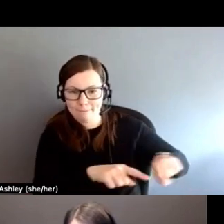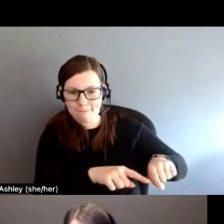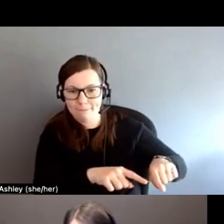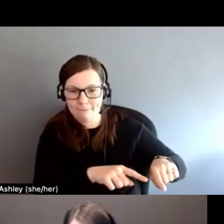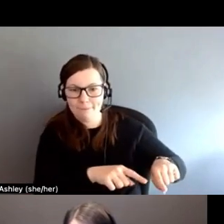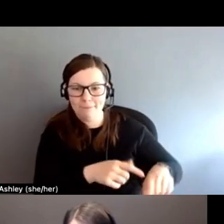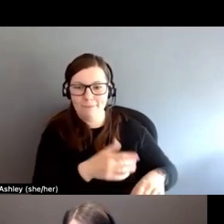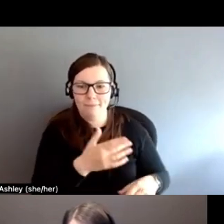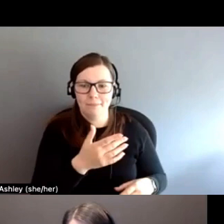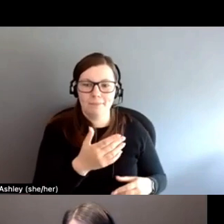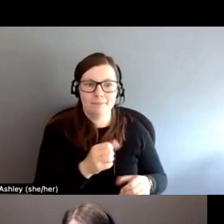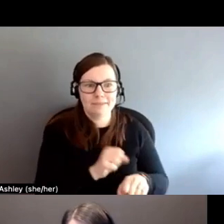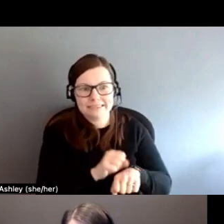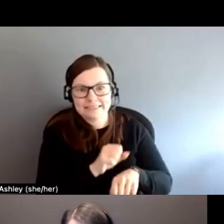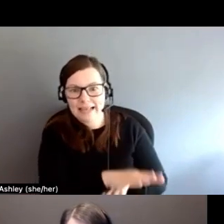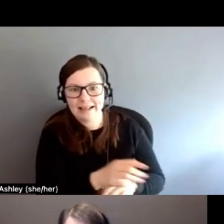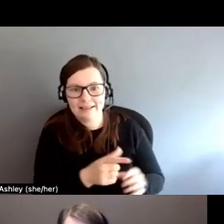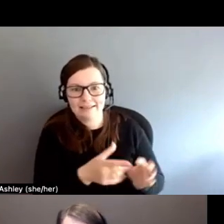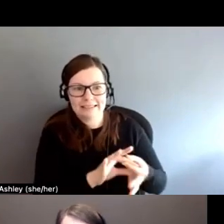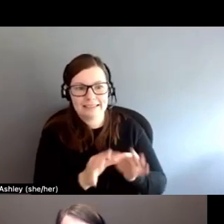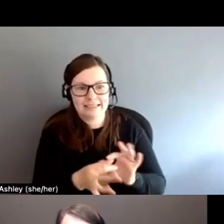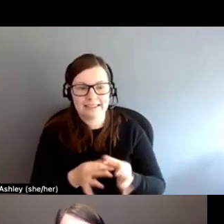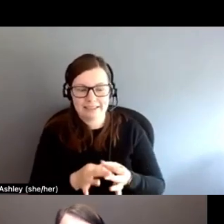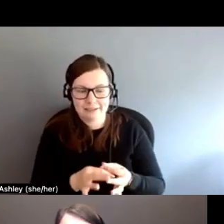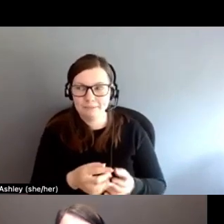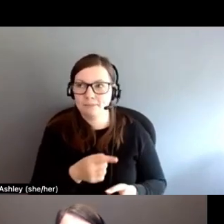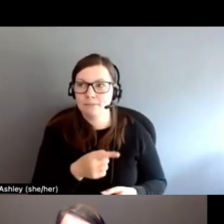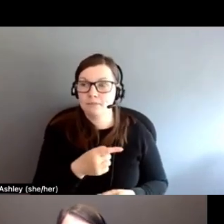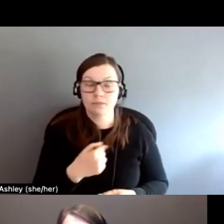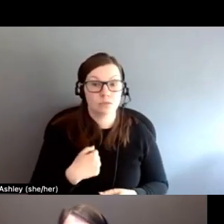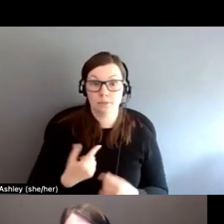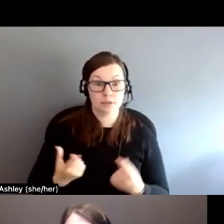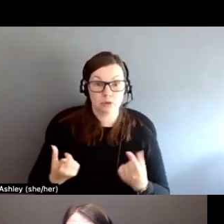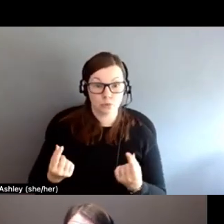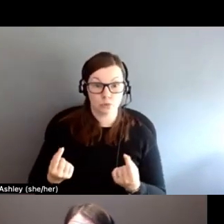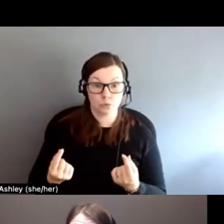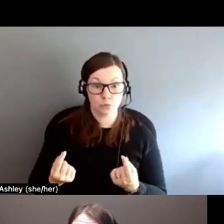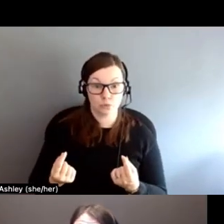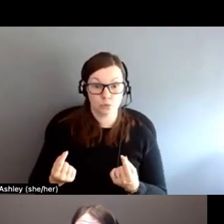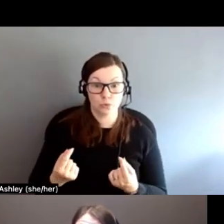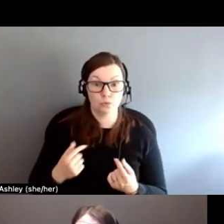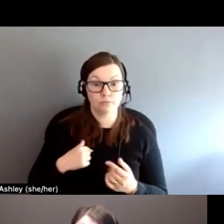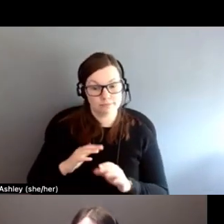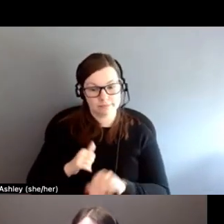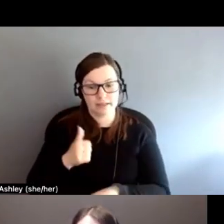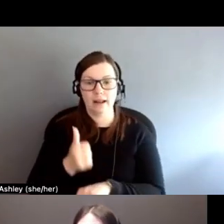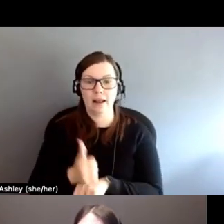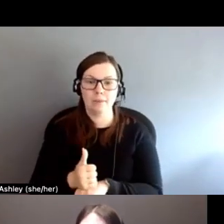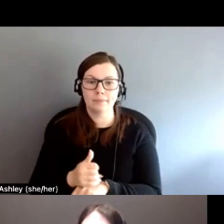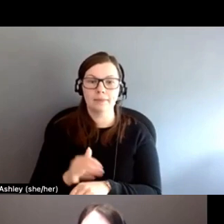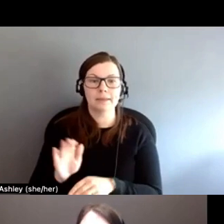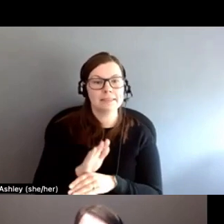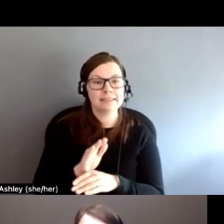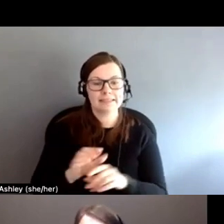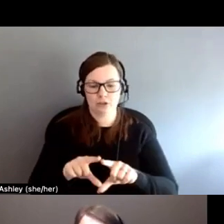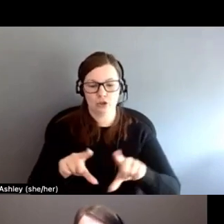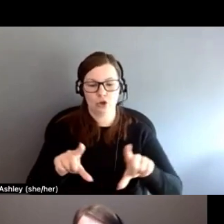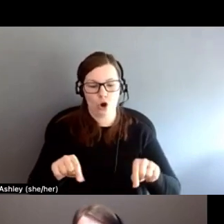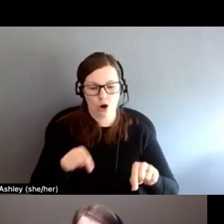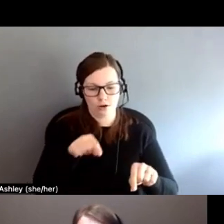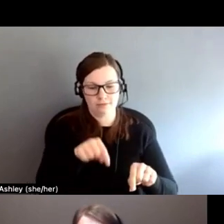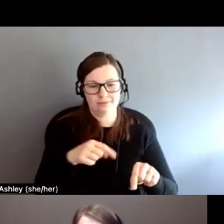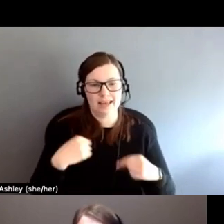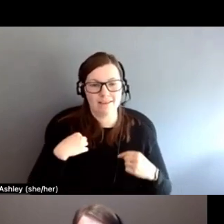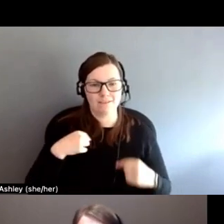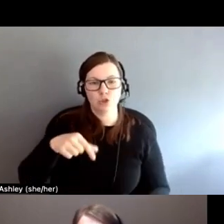go into the channel. What I actually did, I created a business card and a QR code. So what I